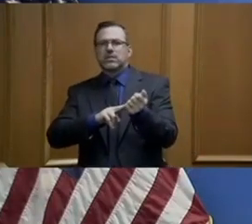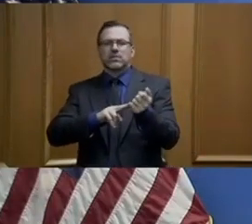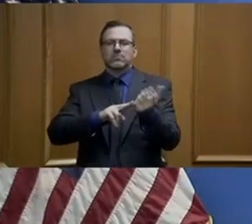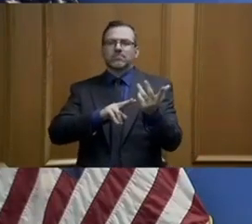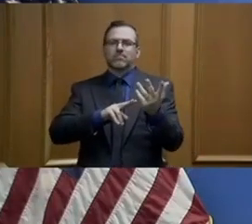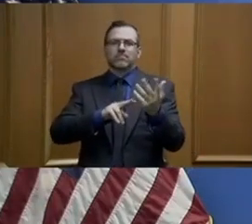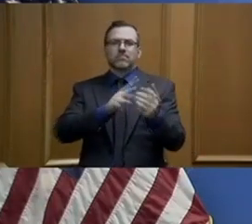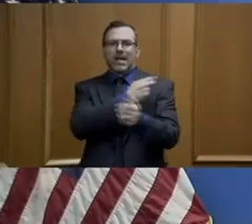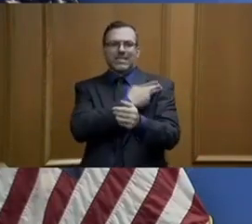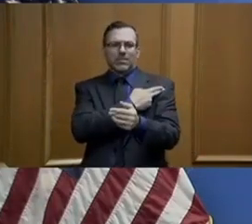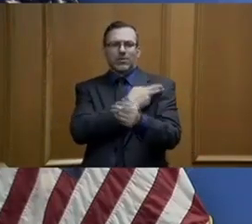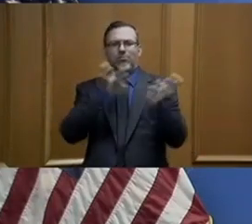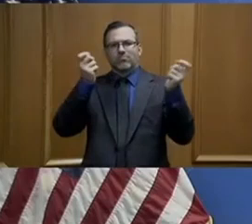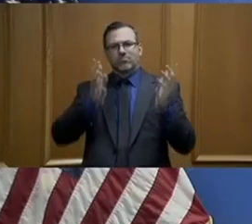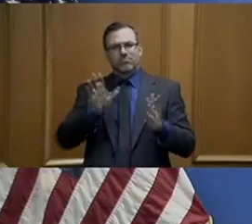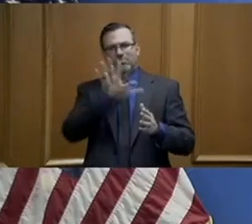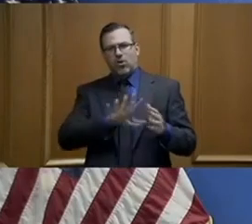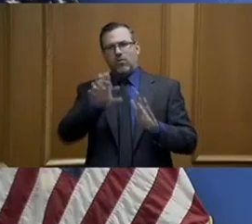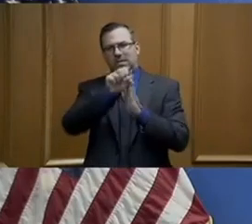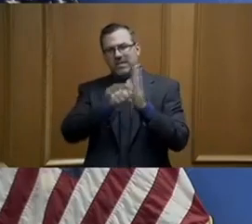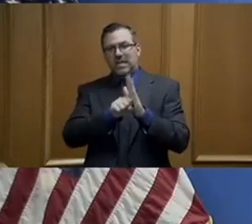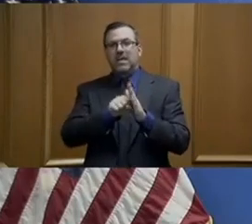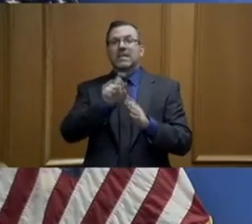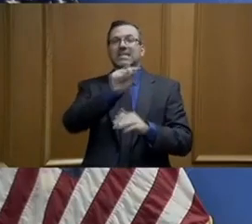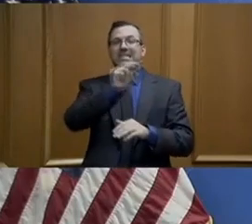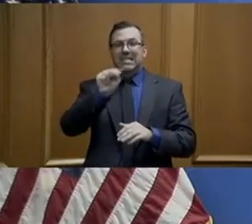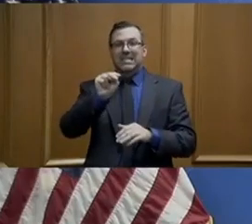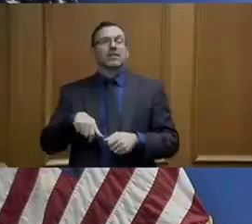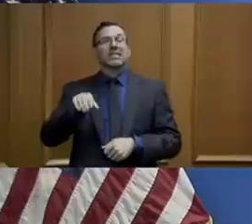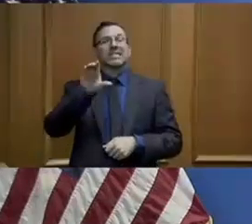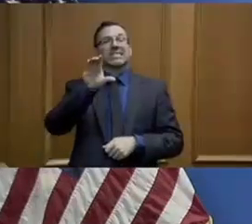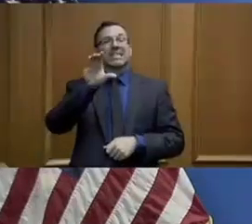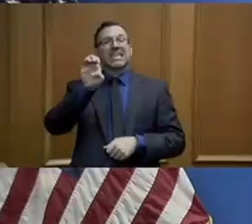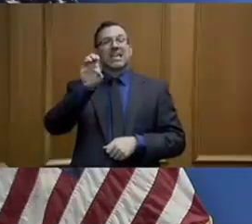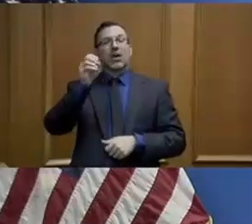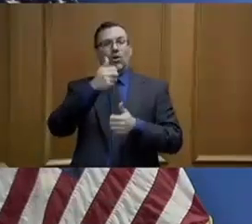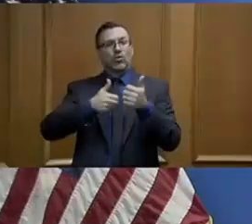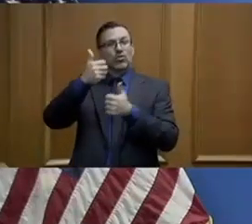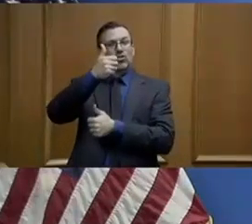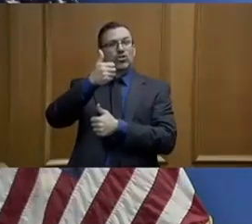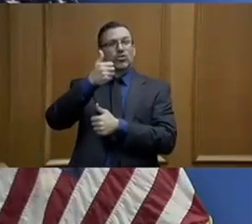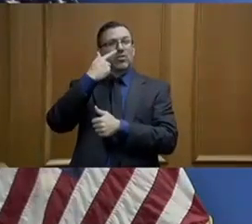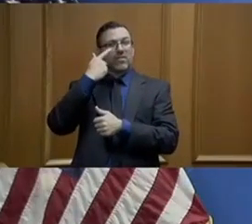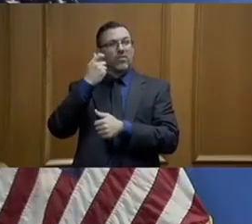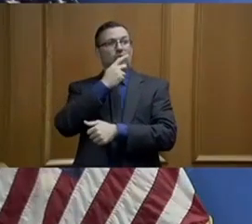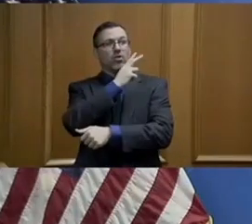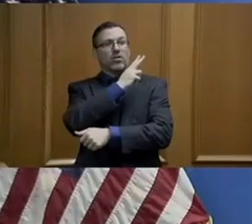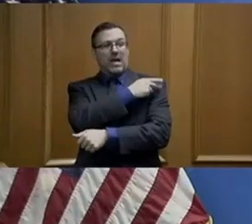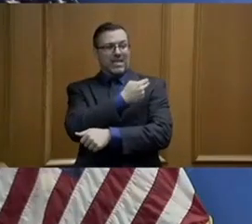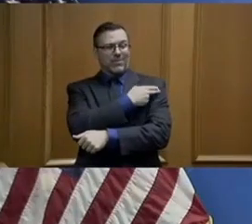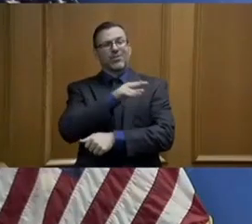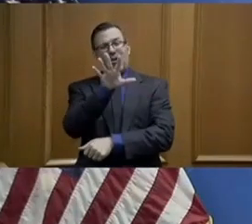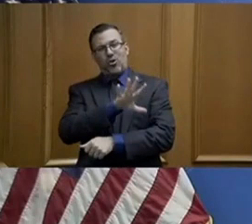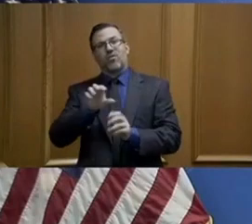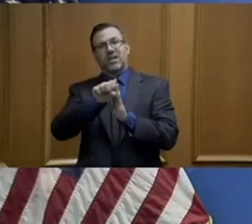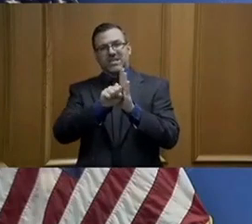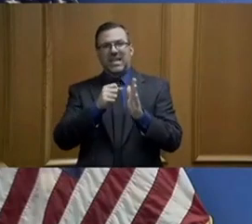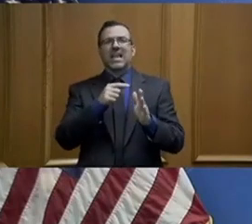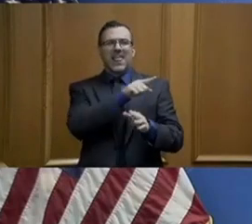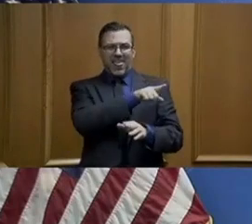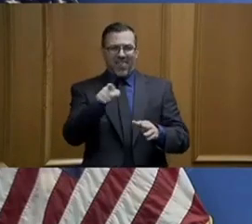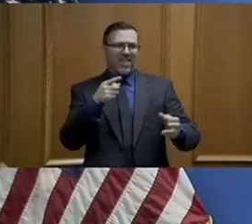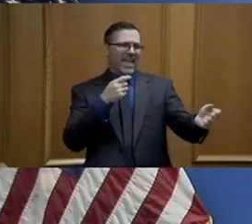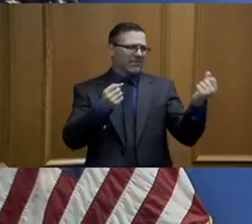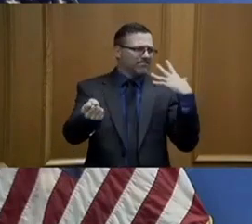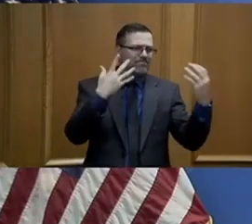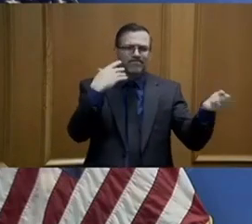including the Tennessee Medical Association, the Tennessee Hospital Association. So we have, we understand